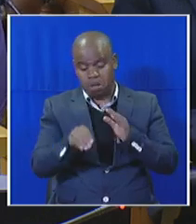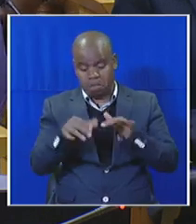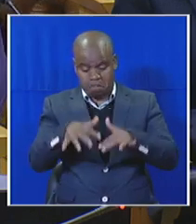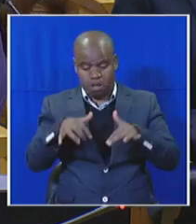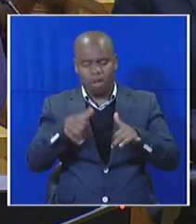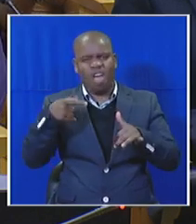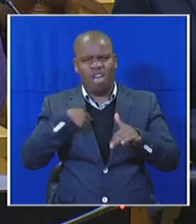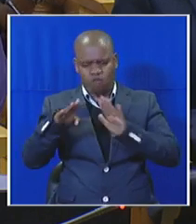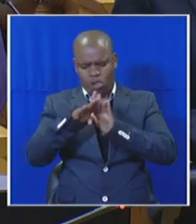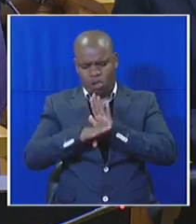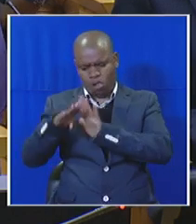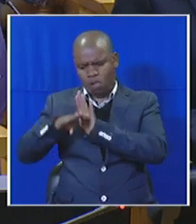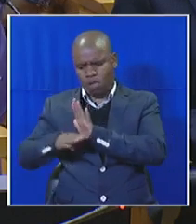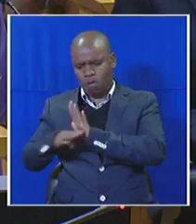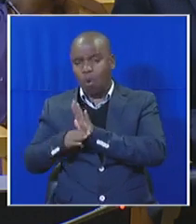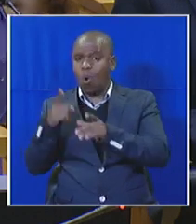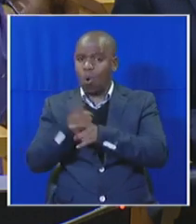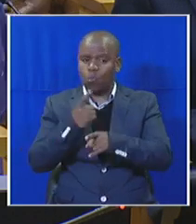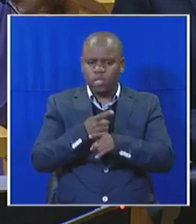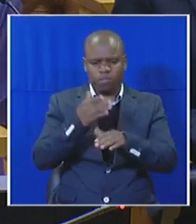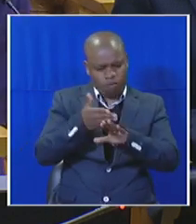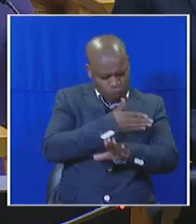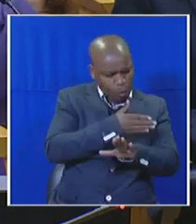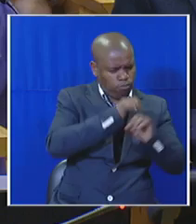We consult each other. We have